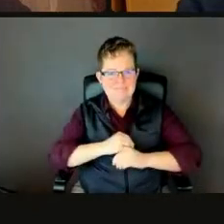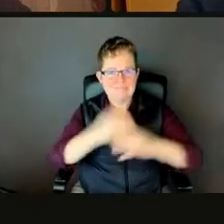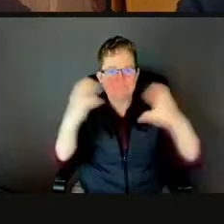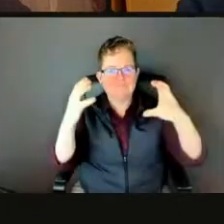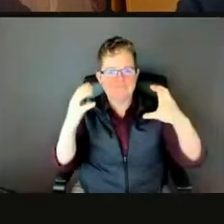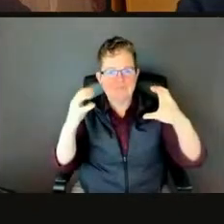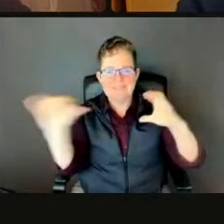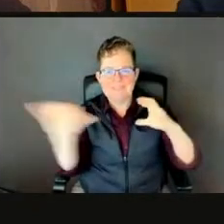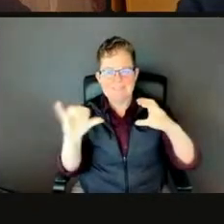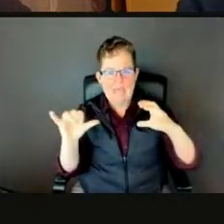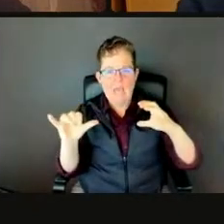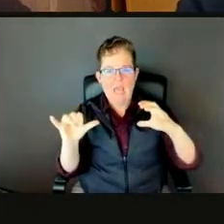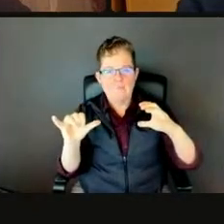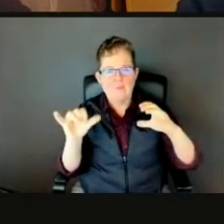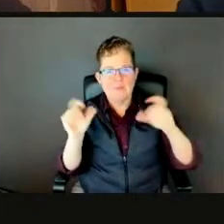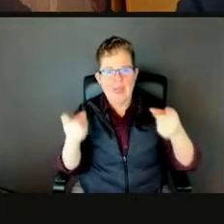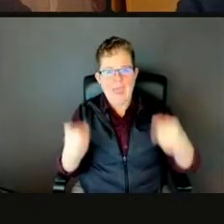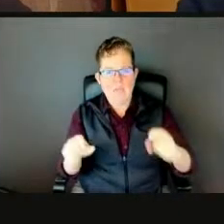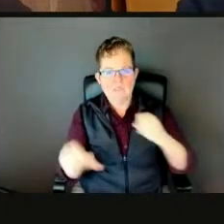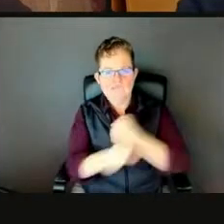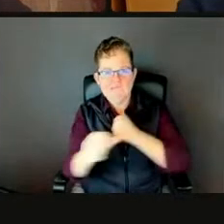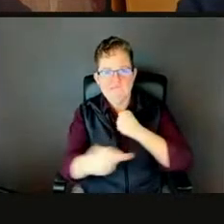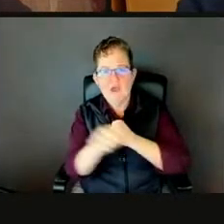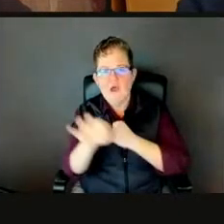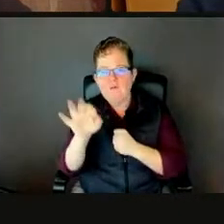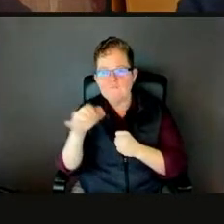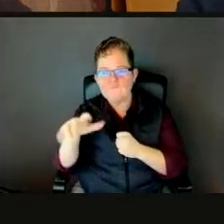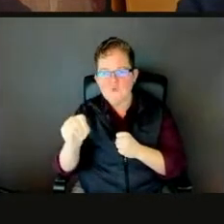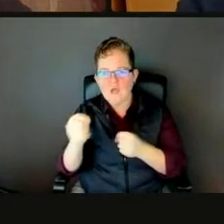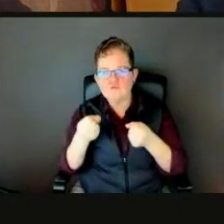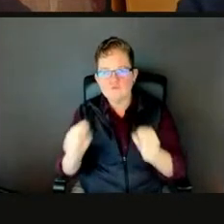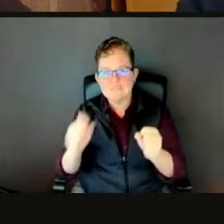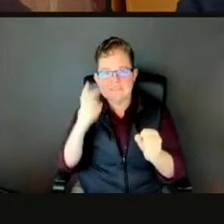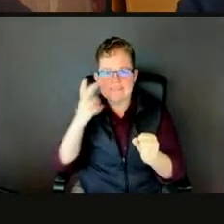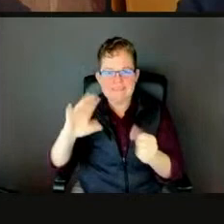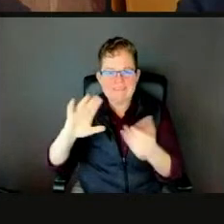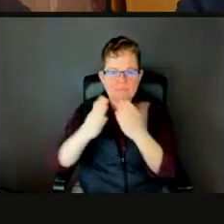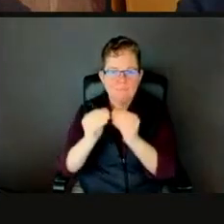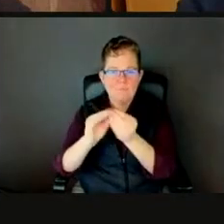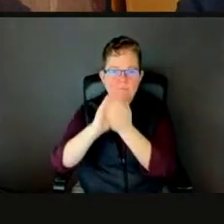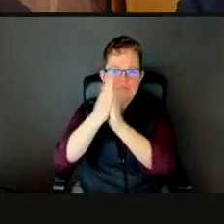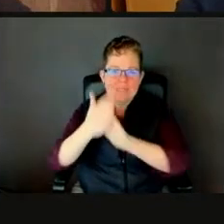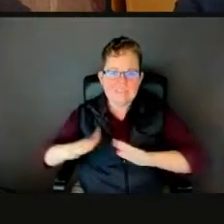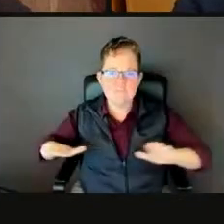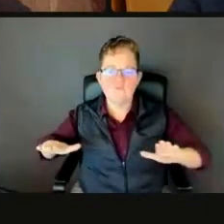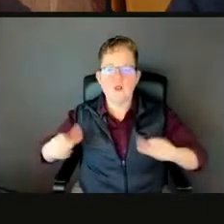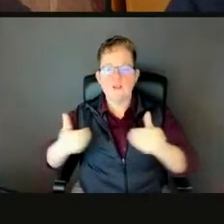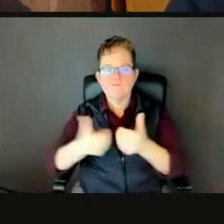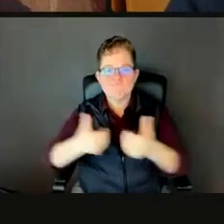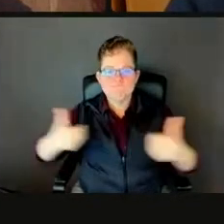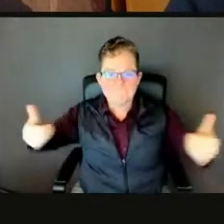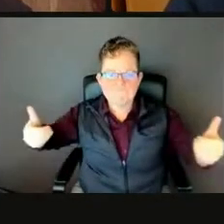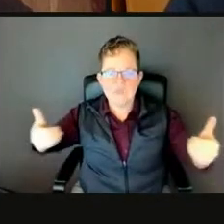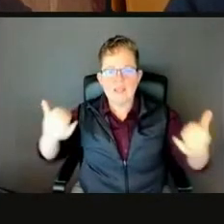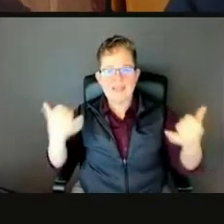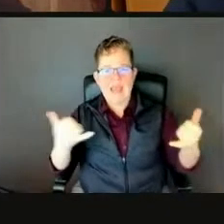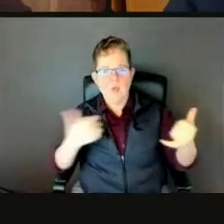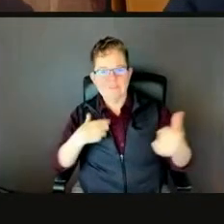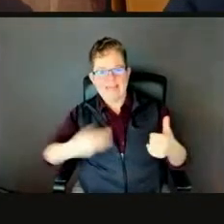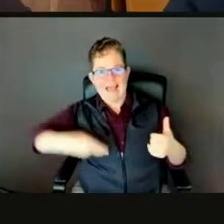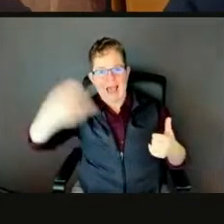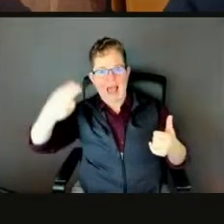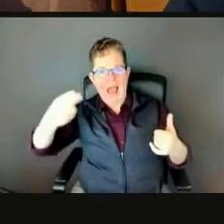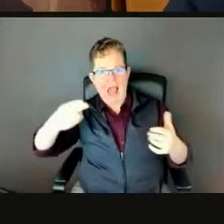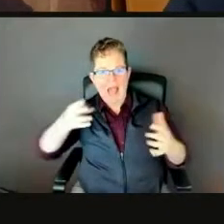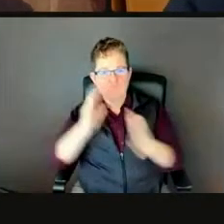happening there. And that's why the front street makes a lot of sense, because it seems like there'd be a little more peace there. This one over here, we're putting them in that high noise,